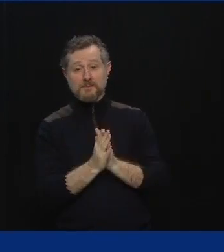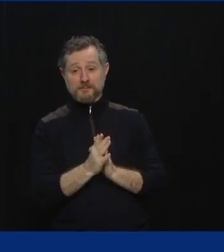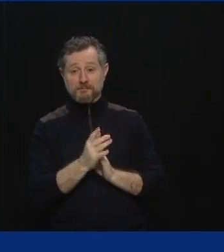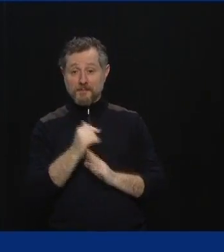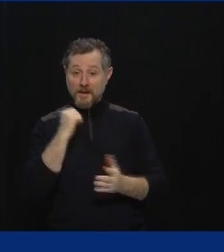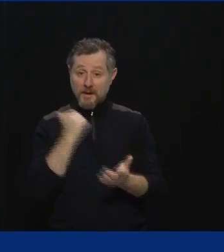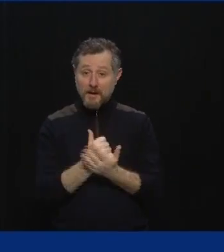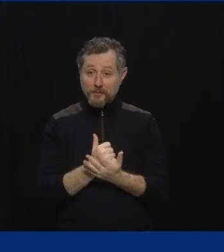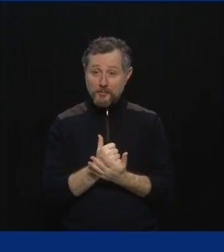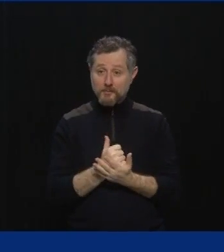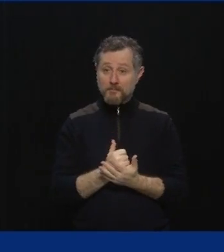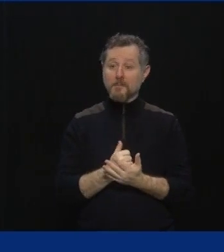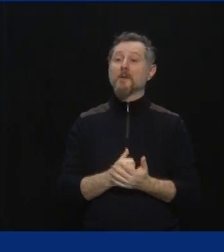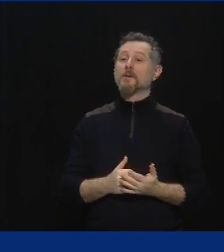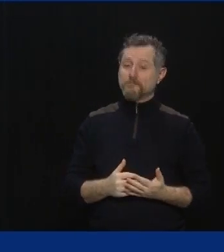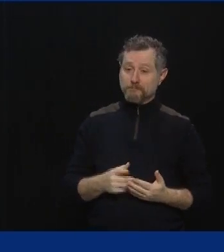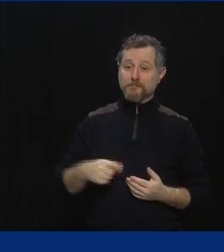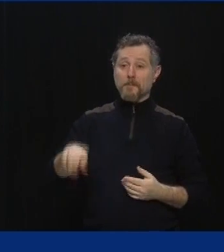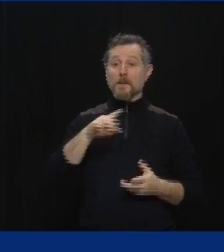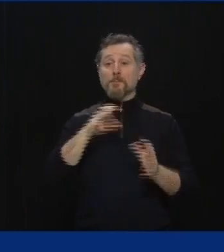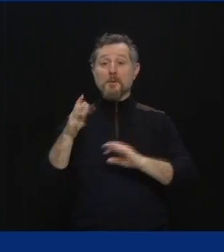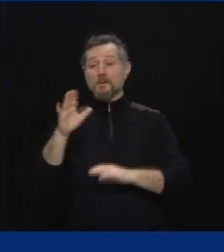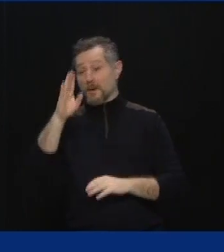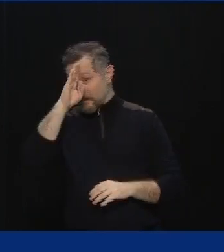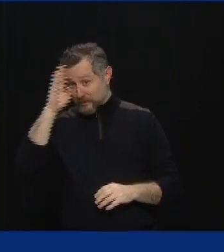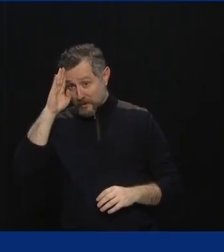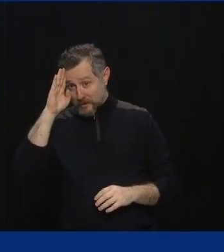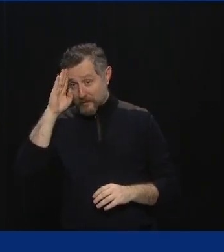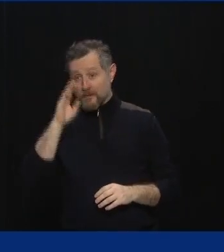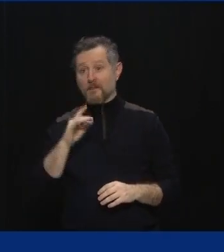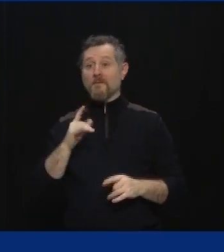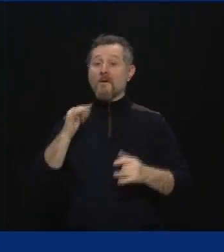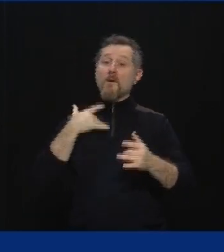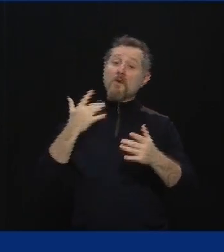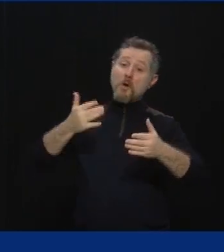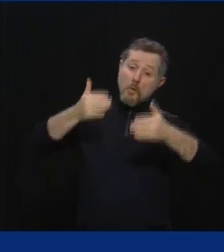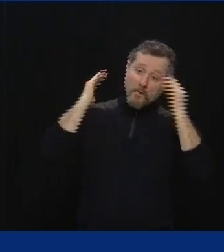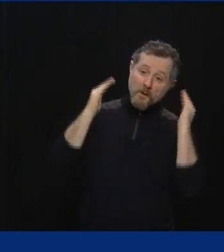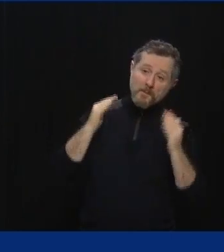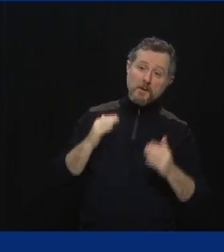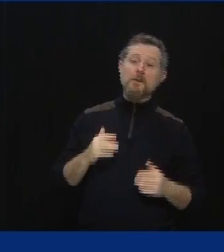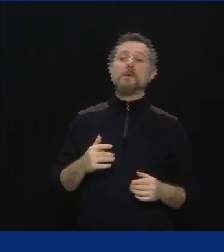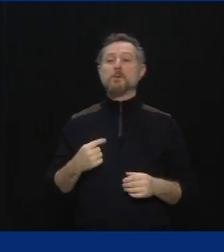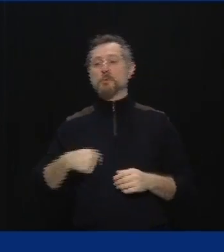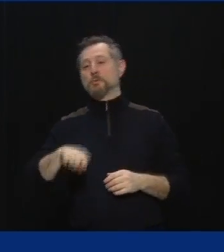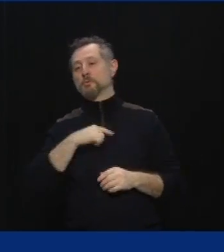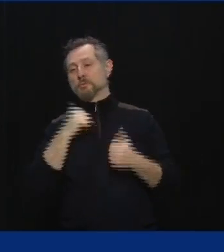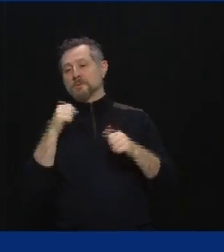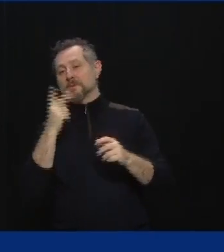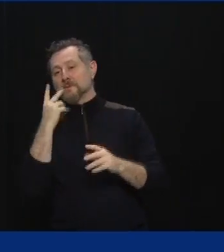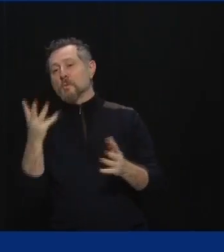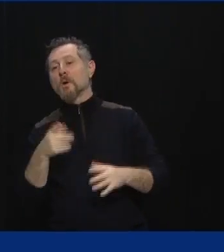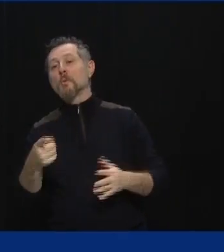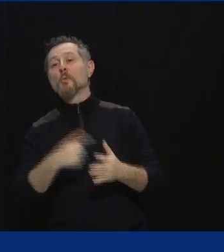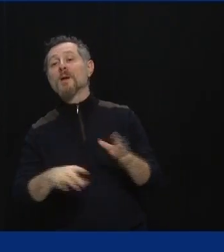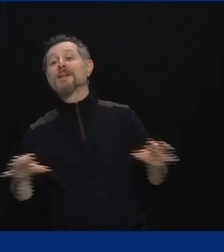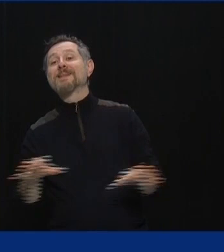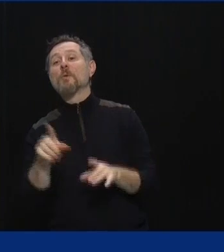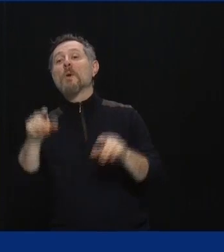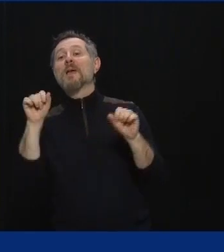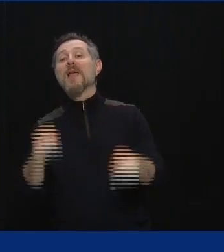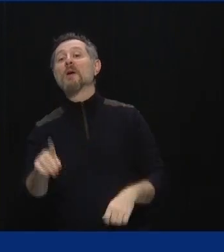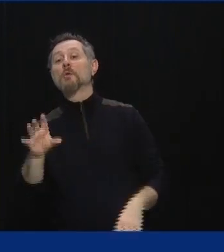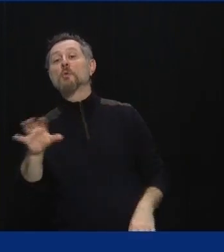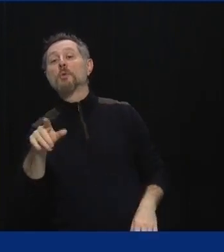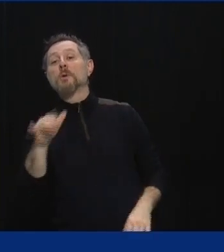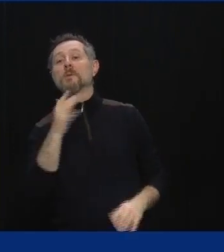help alleviate the crisis they have in their healthcare system, to look at their own actions and to see what else they can be doing to be a